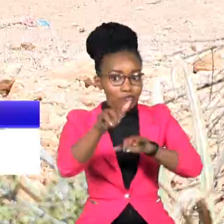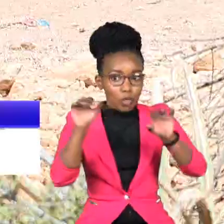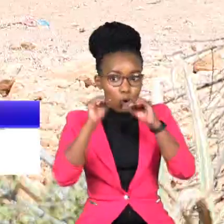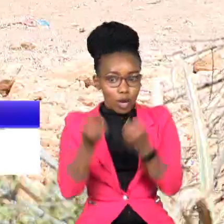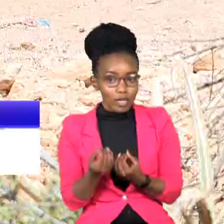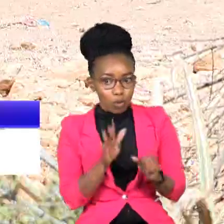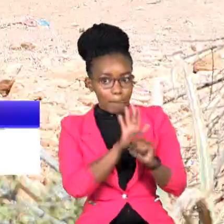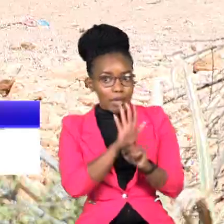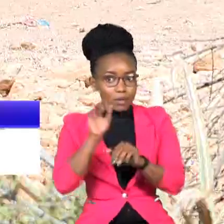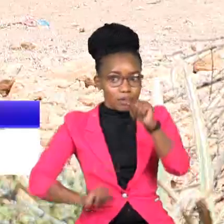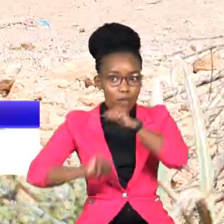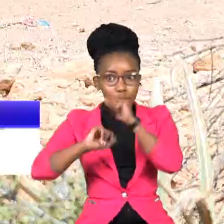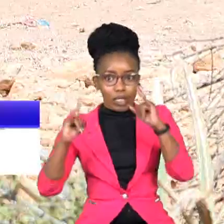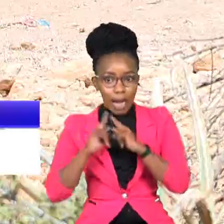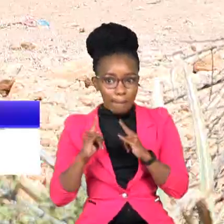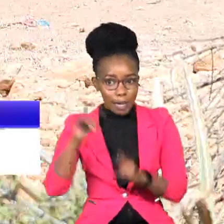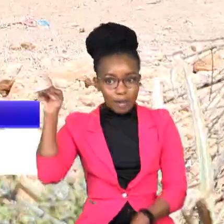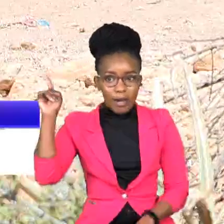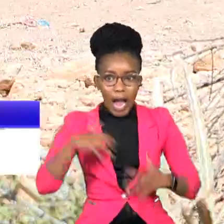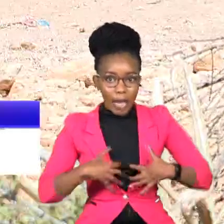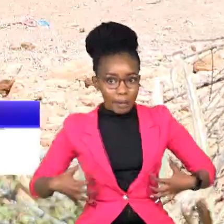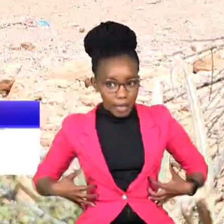organizations are supporting the camp residents.